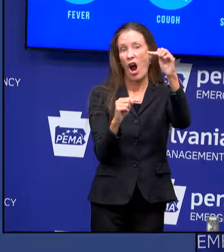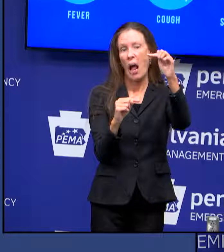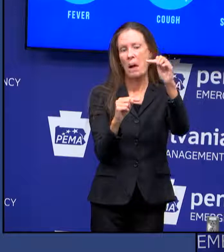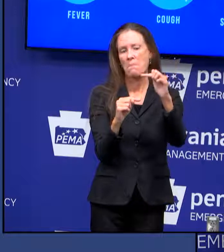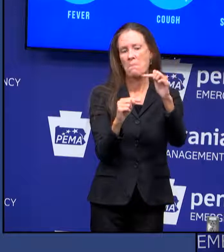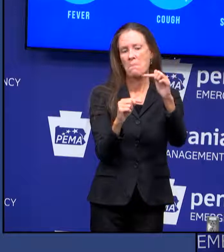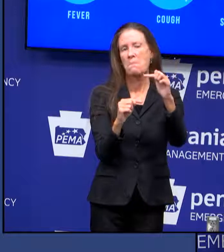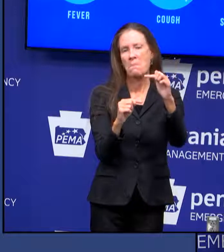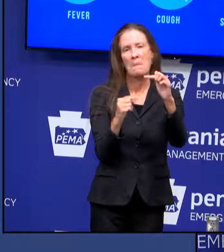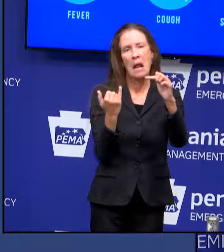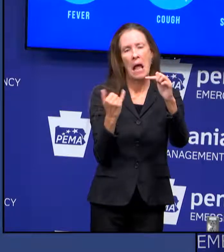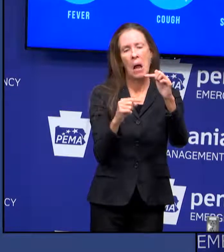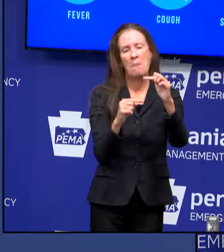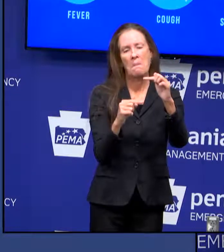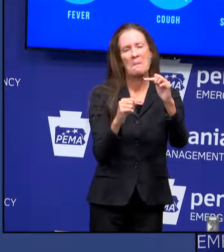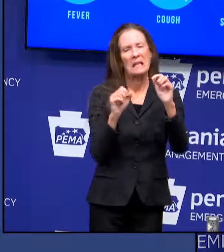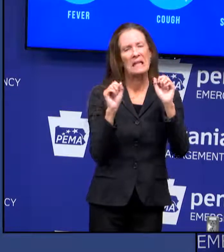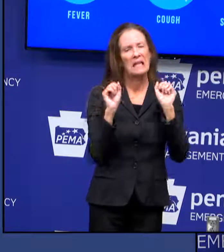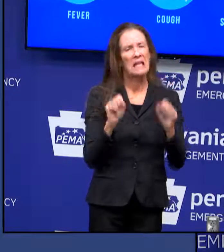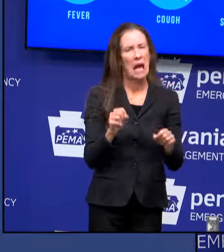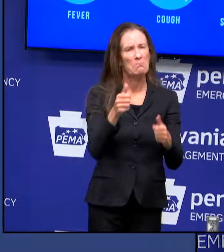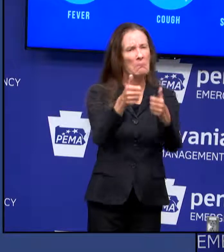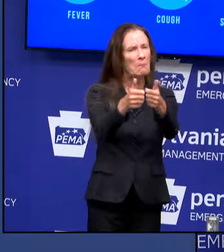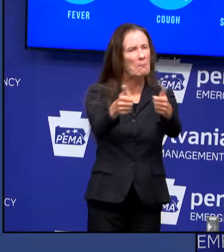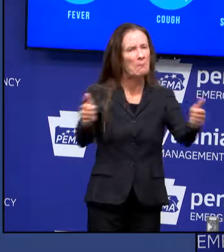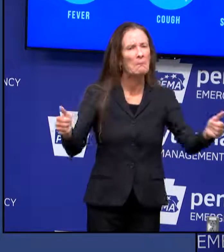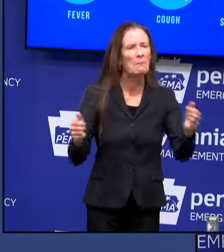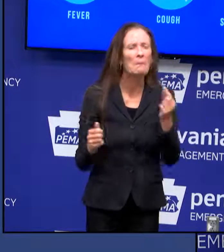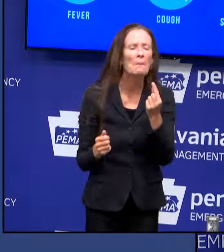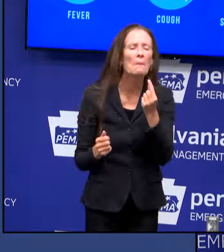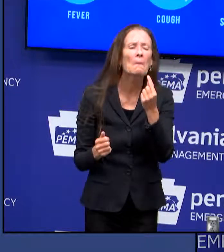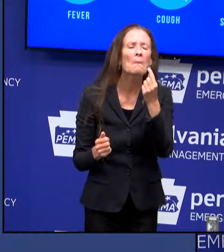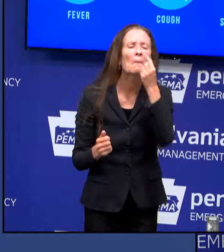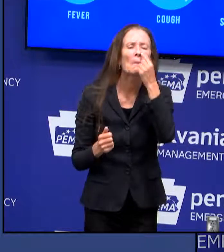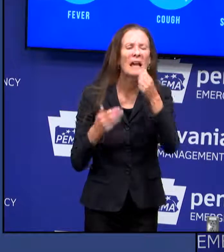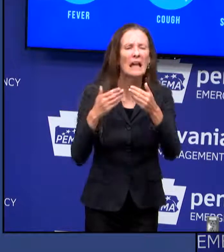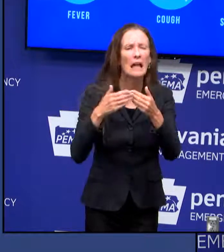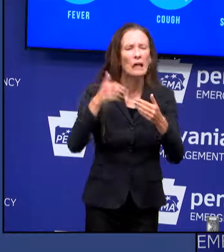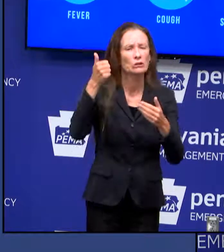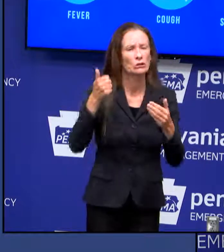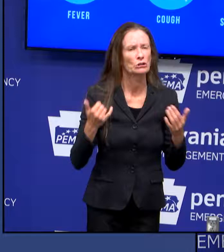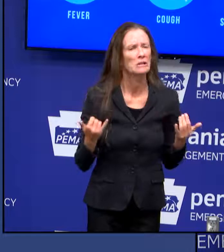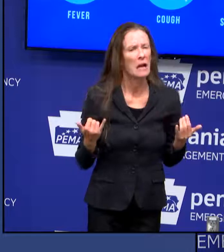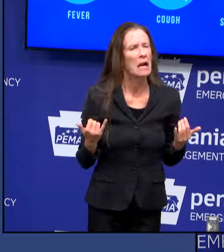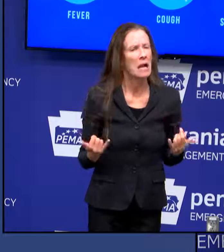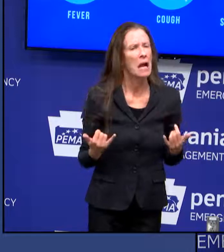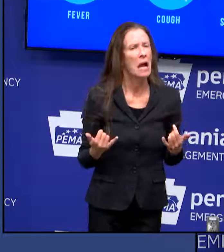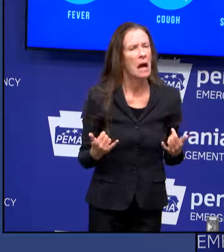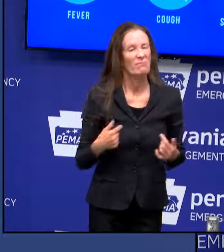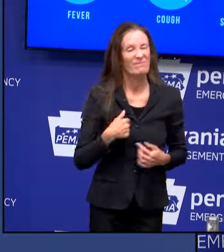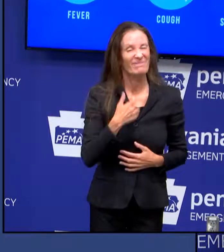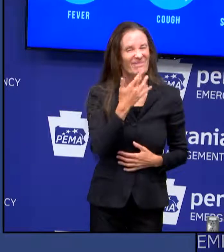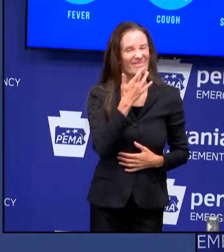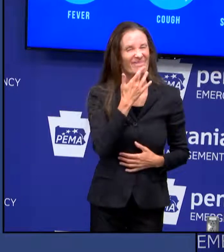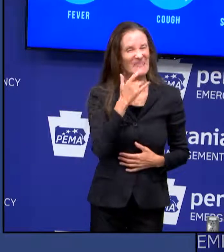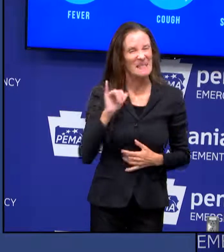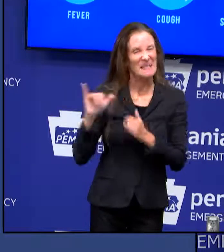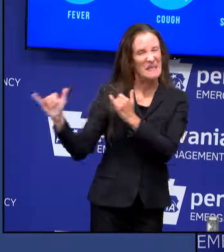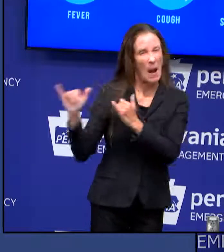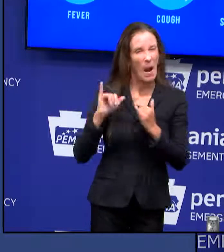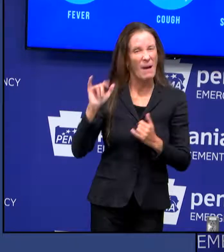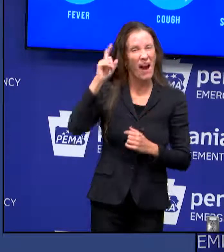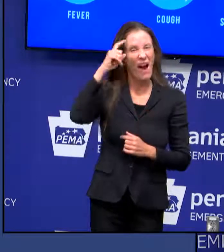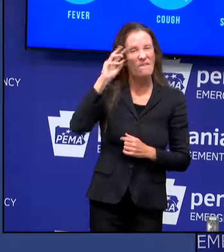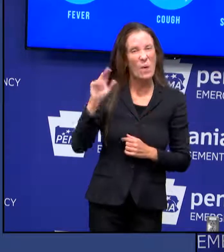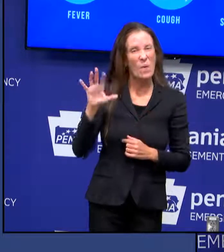Again, easy for administer from a patient perspective. To the governor's point, for myself, I would rather administer it myself, but we do want to